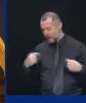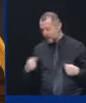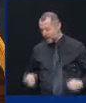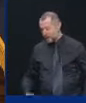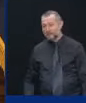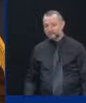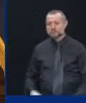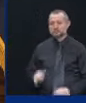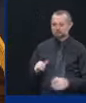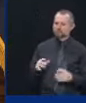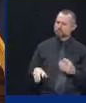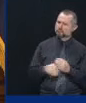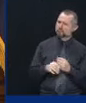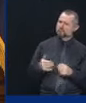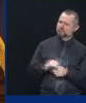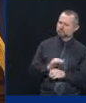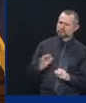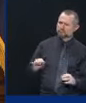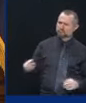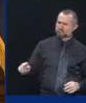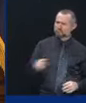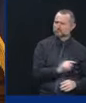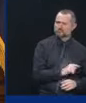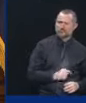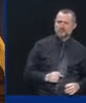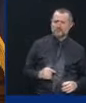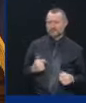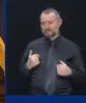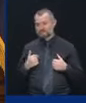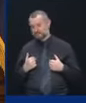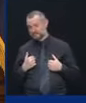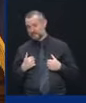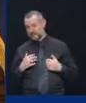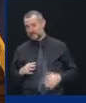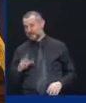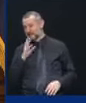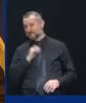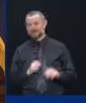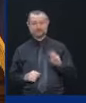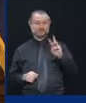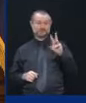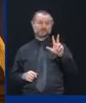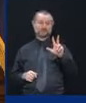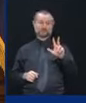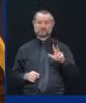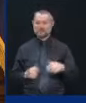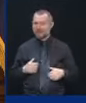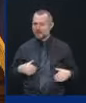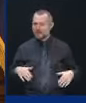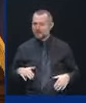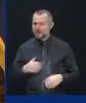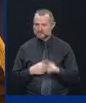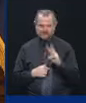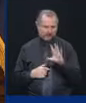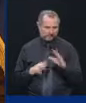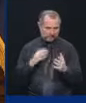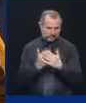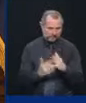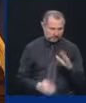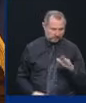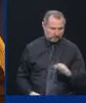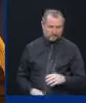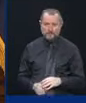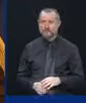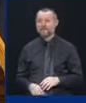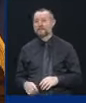prioritizations. I'm 63. I'm not 65. I'm an